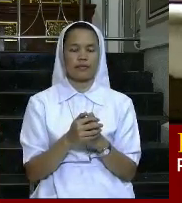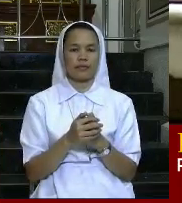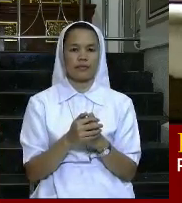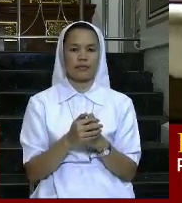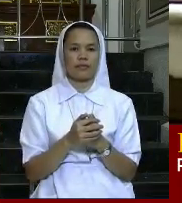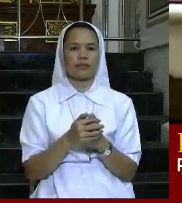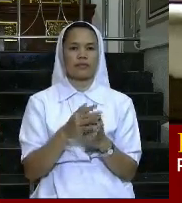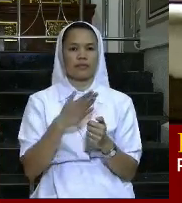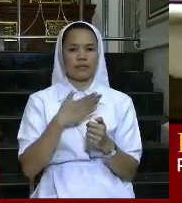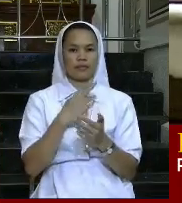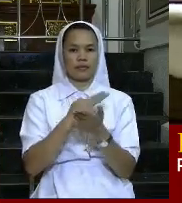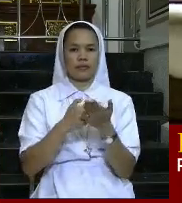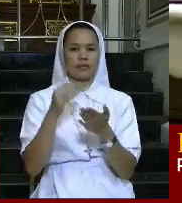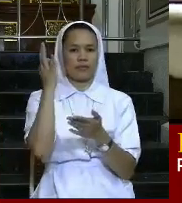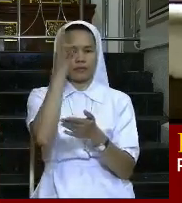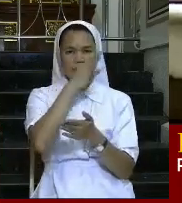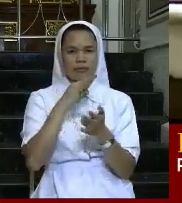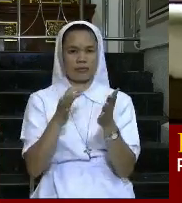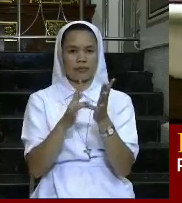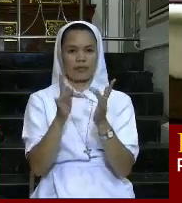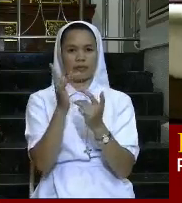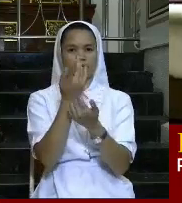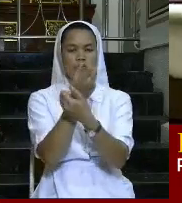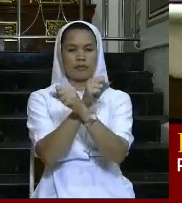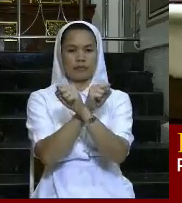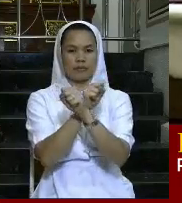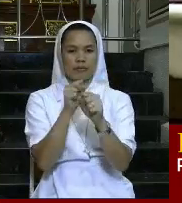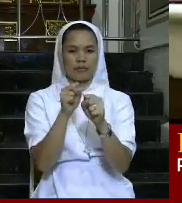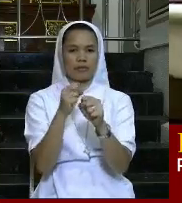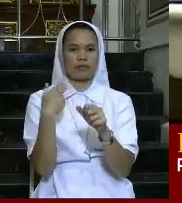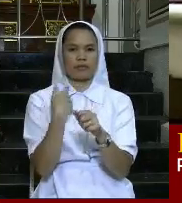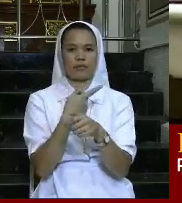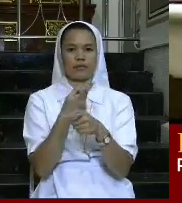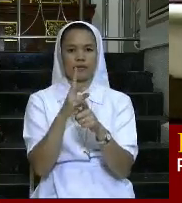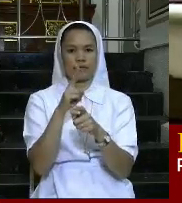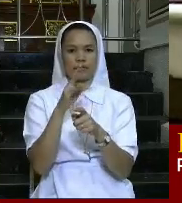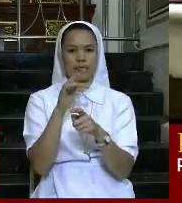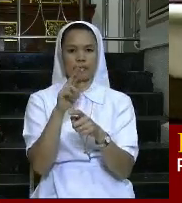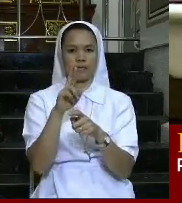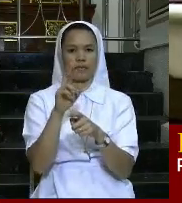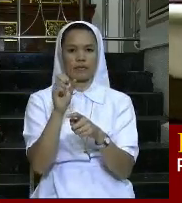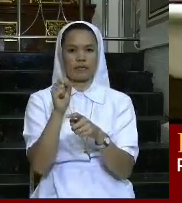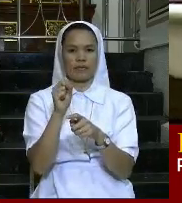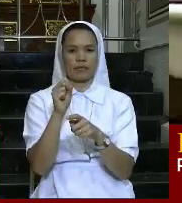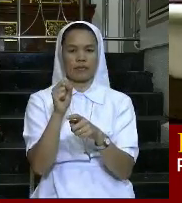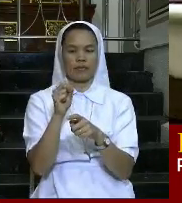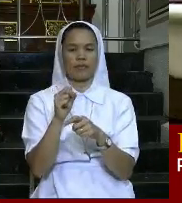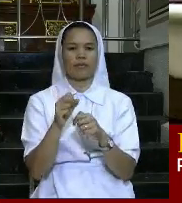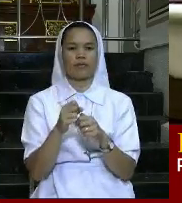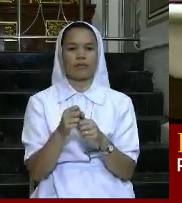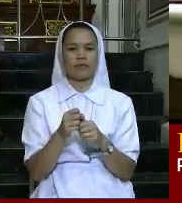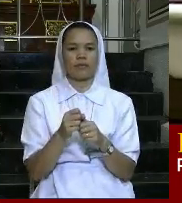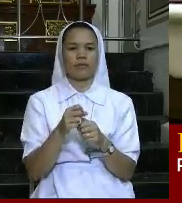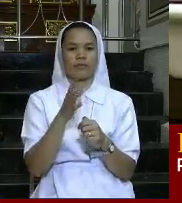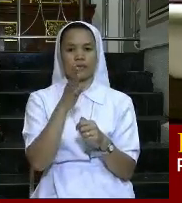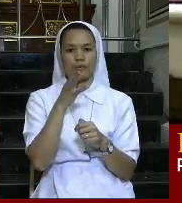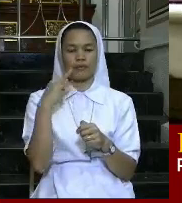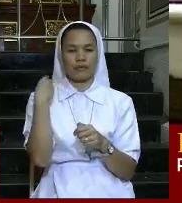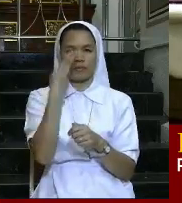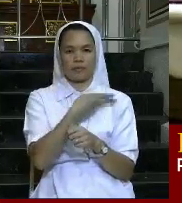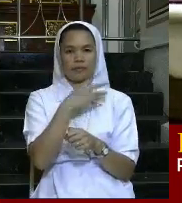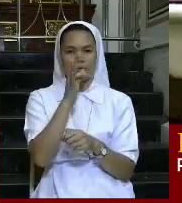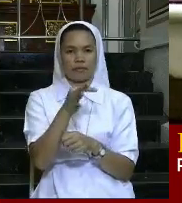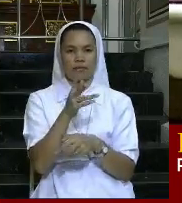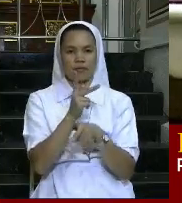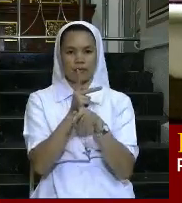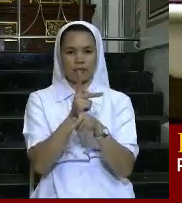O Divino Rostro, save us from this epidemic, this pandemic. Our Lady of Peña Francia,